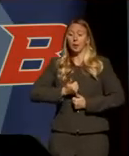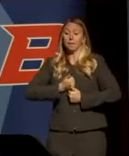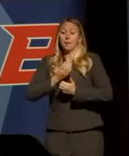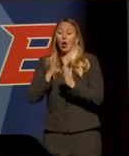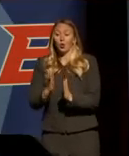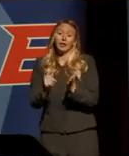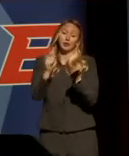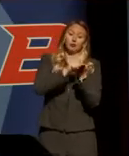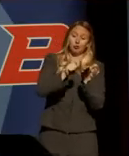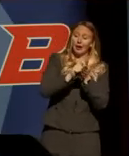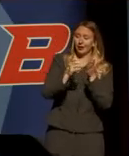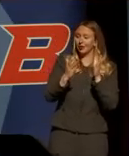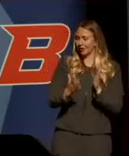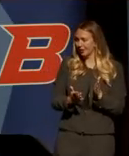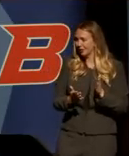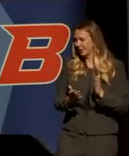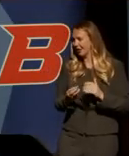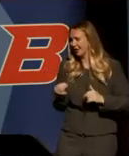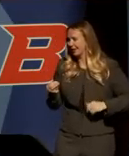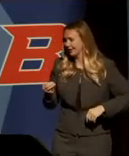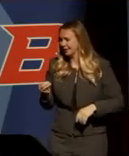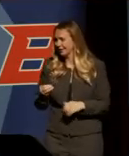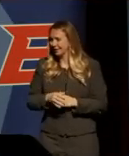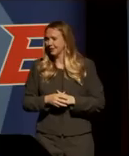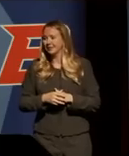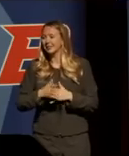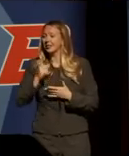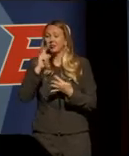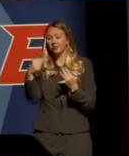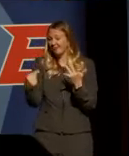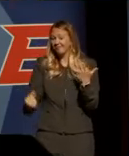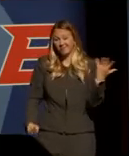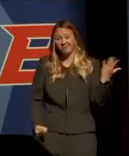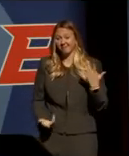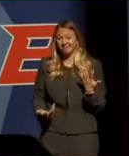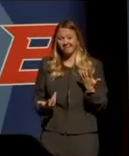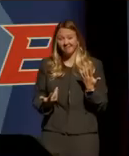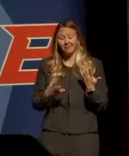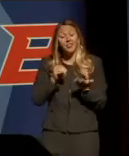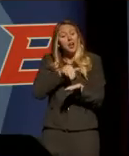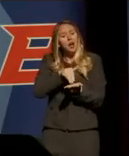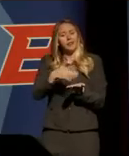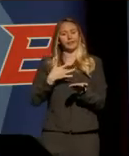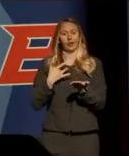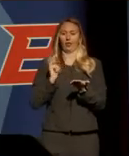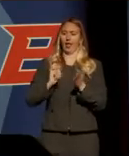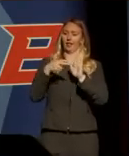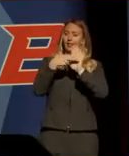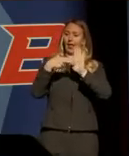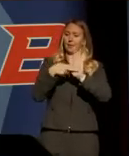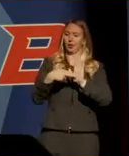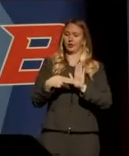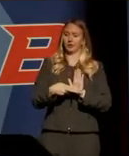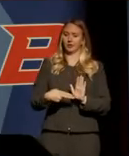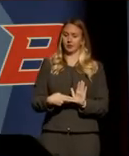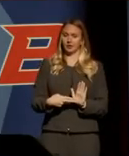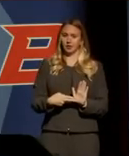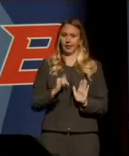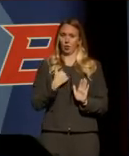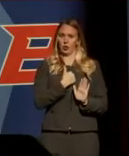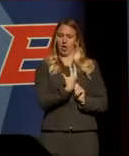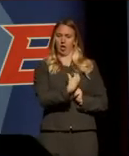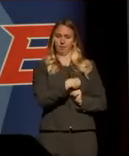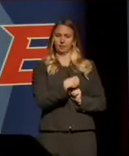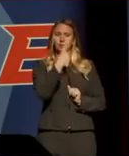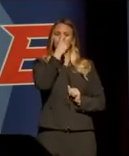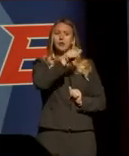and a Jew, and more. And a lot of times, I feel like the labels we carry are the labels people have given us, and it